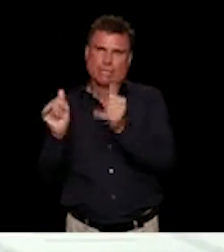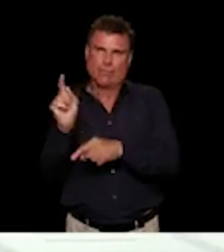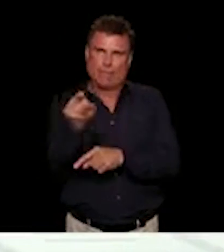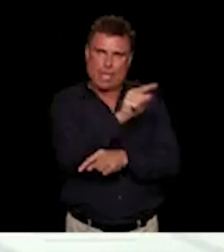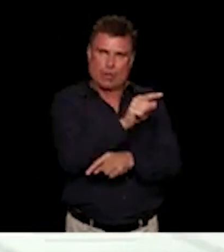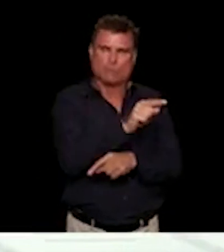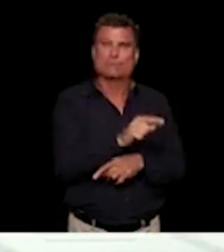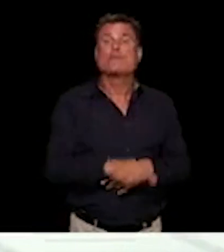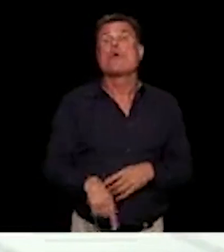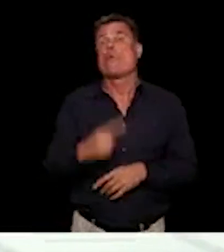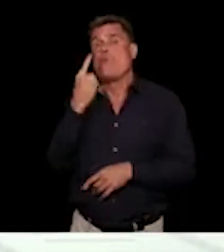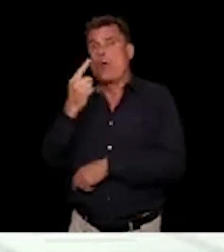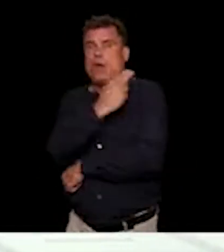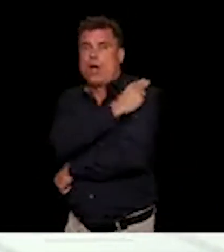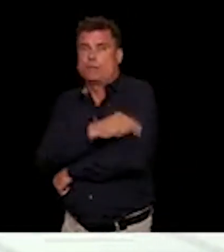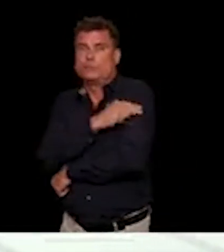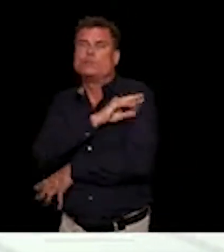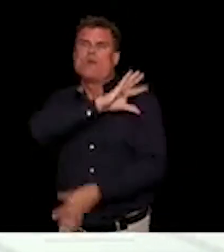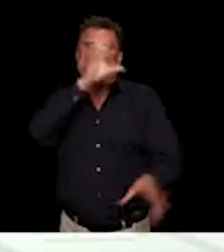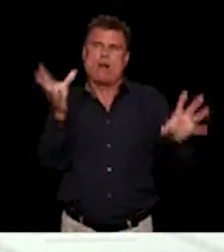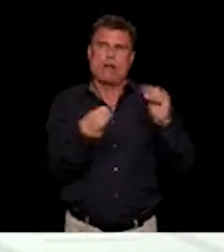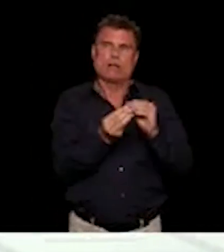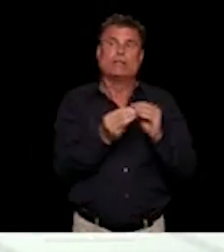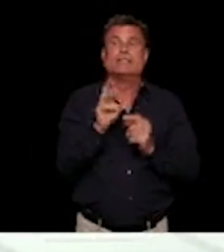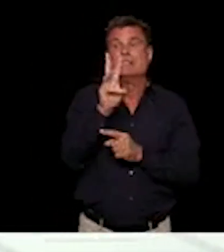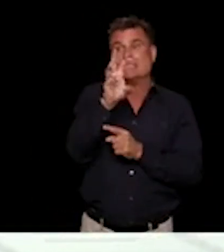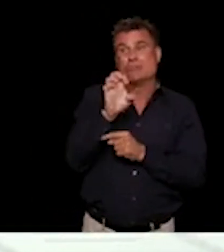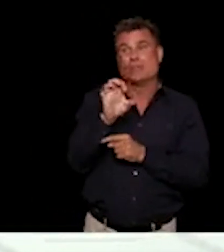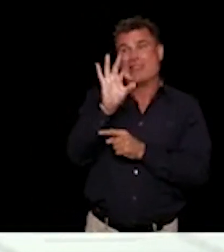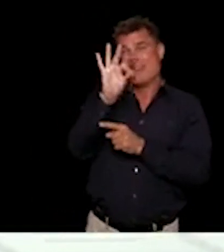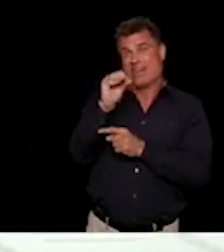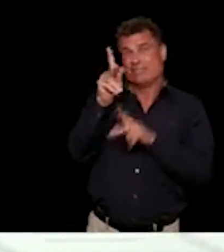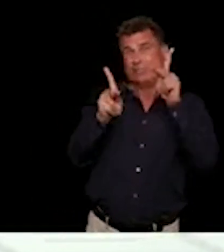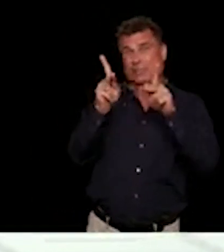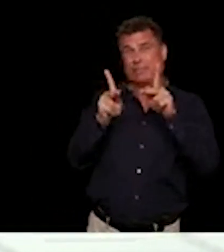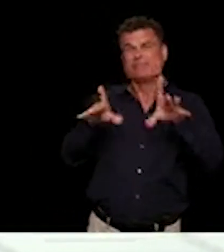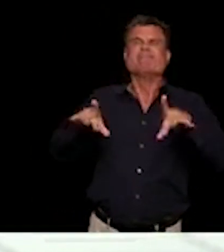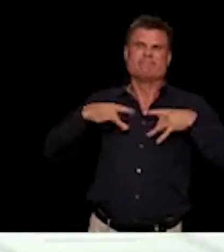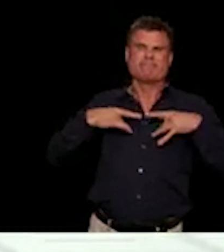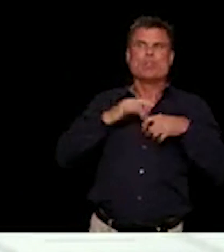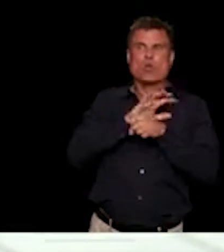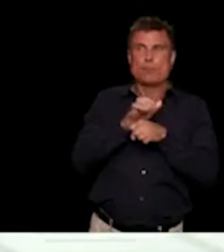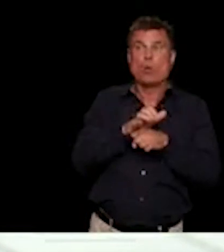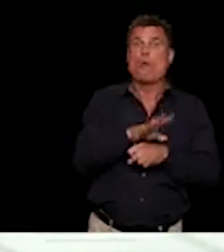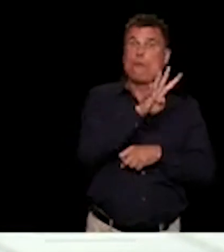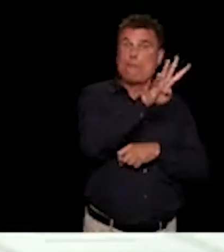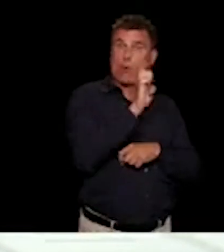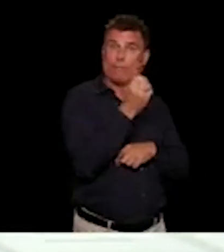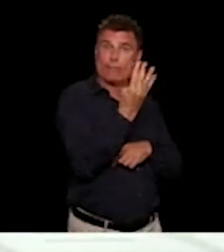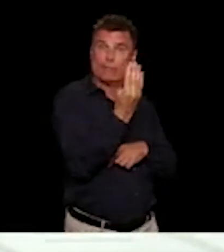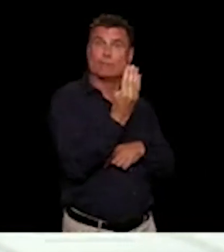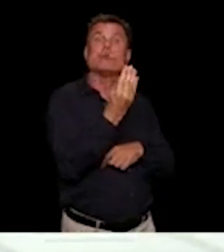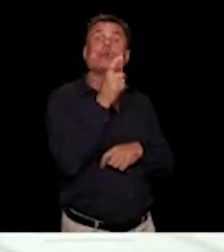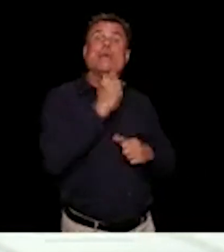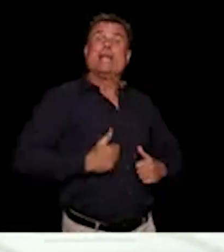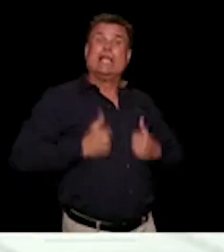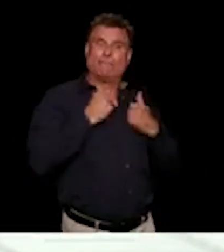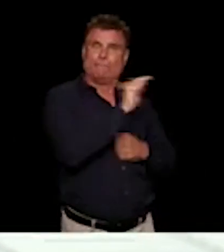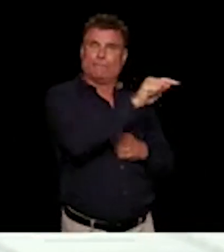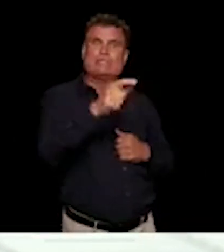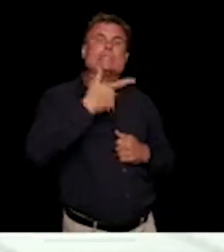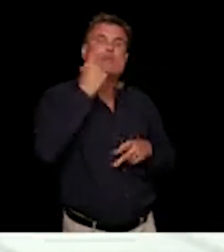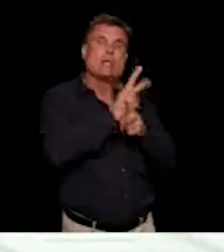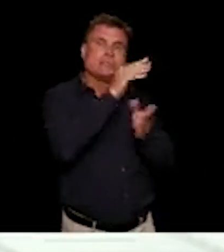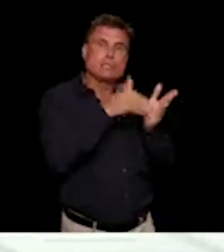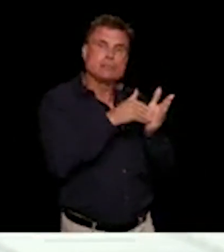415 of whom were residents, and 275 were staff. At this time, the outbreak at the Joseph and Rosalie Siegel Family